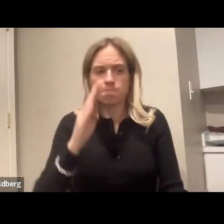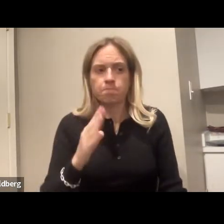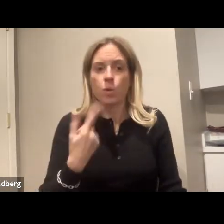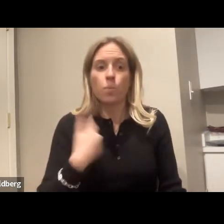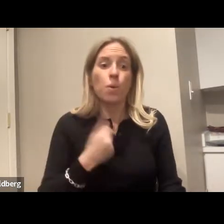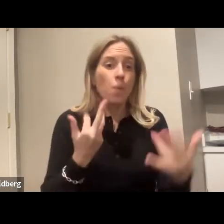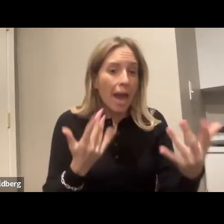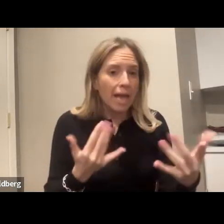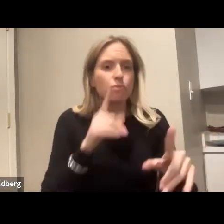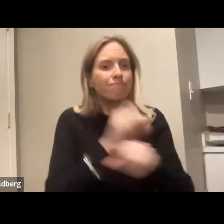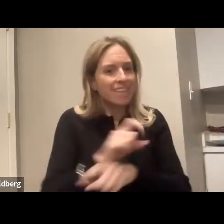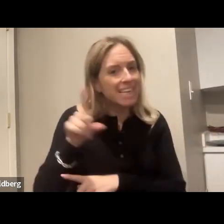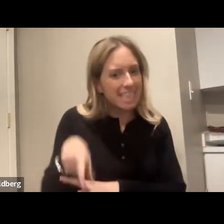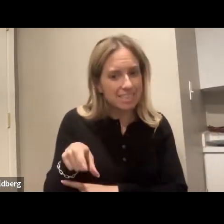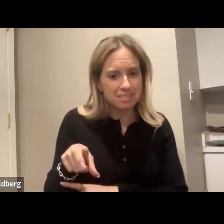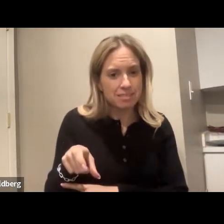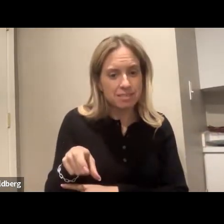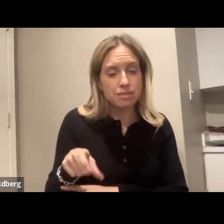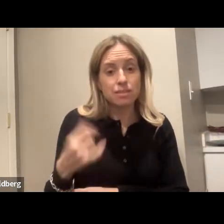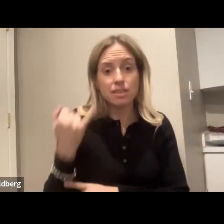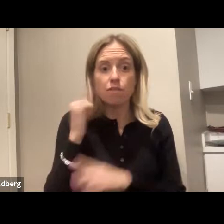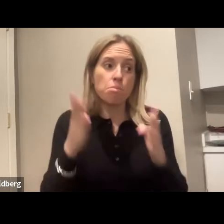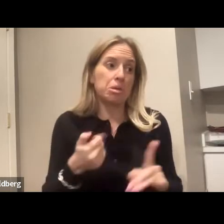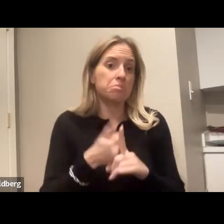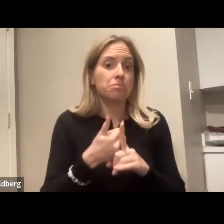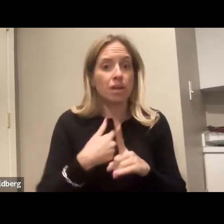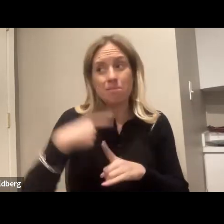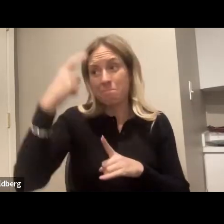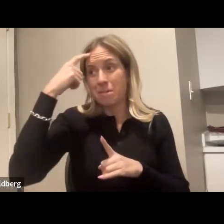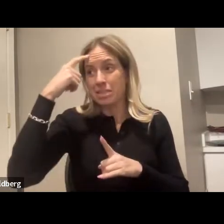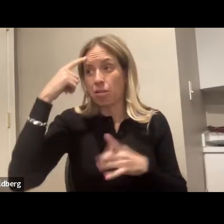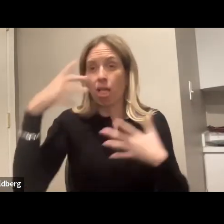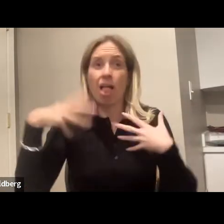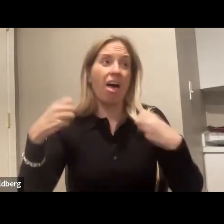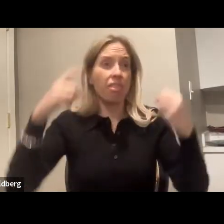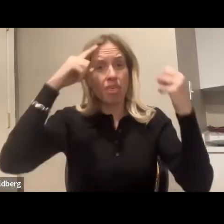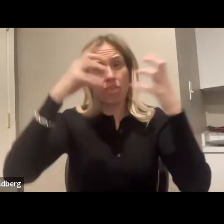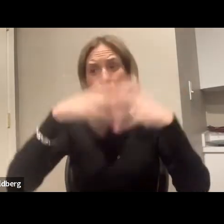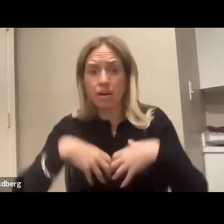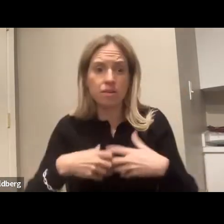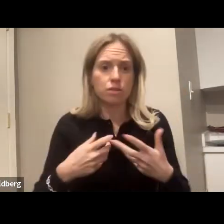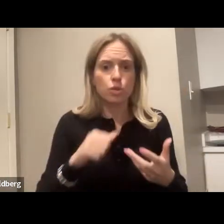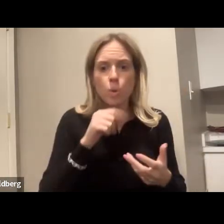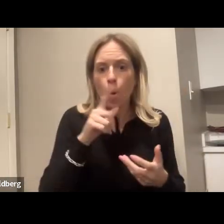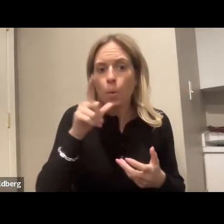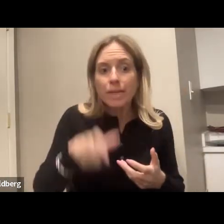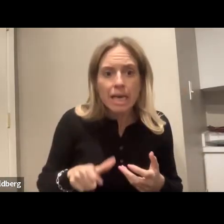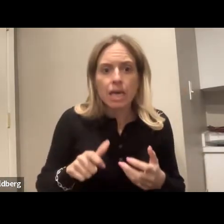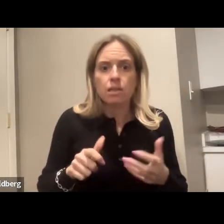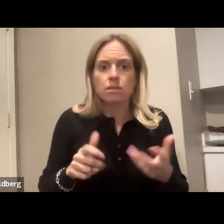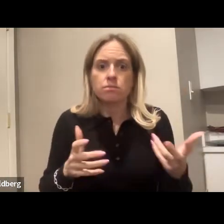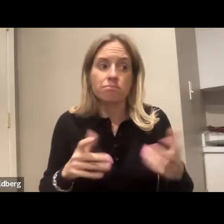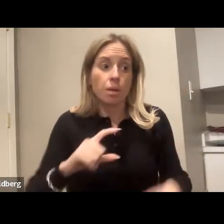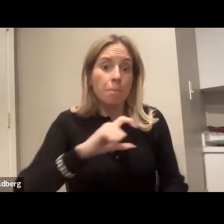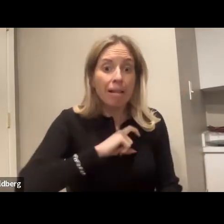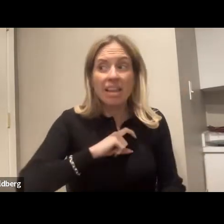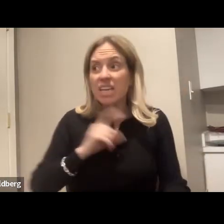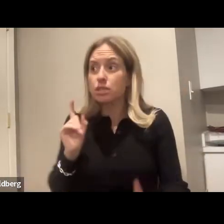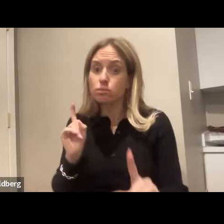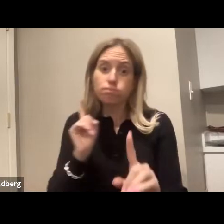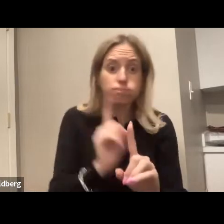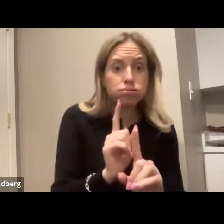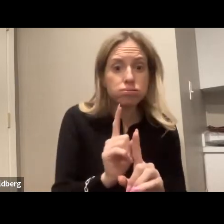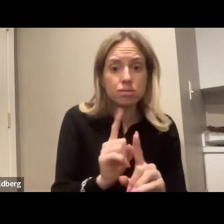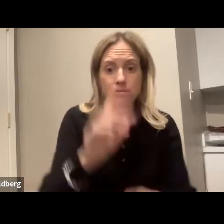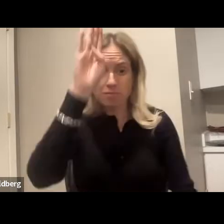need them. Sometimes, you know, if someone's having a mental health crisis, they don't need the aggravation of the police being there or